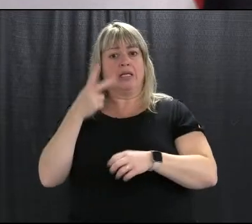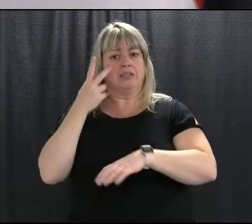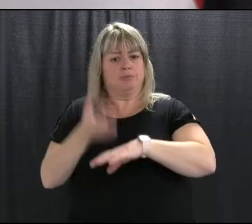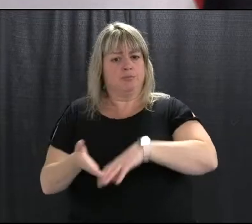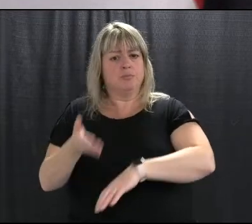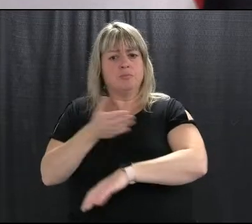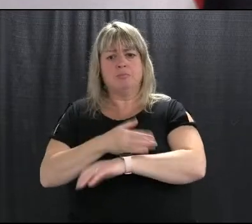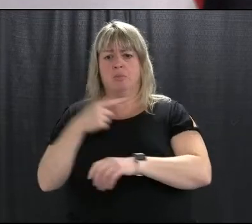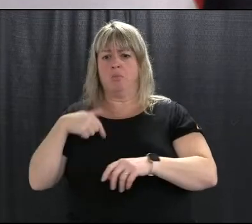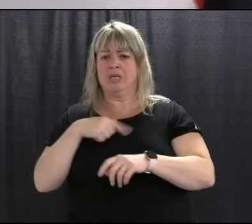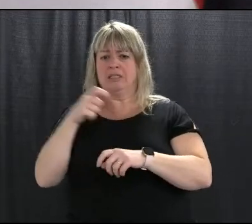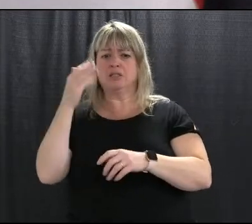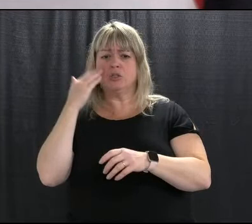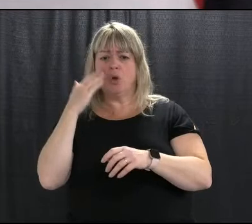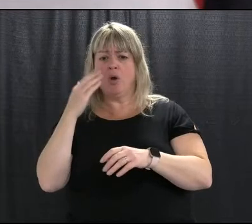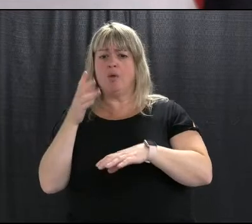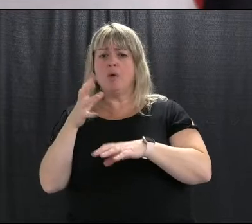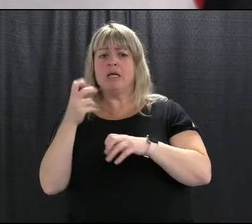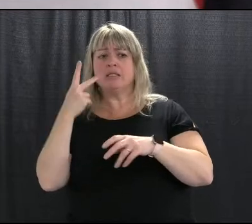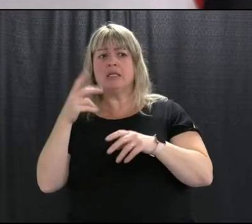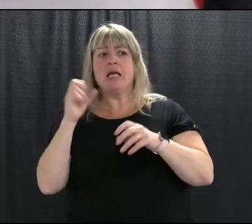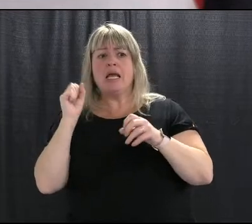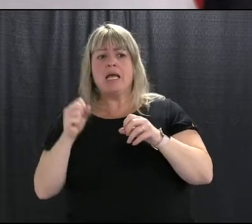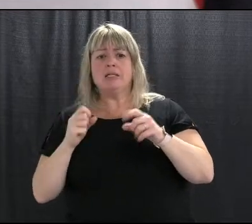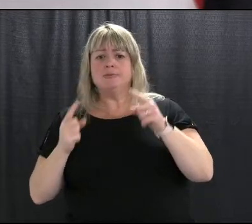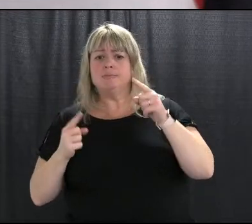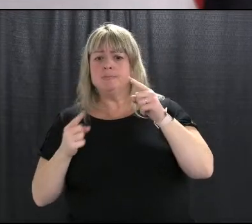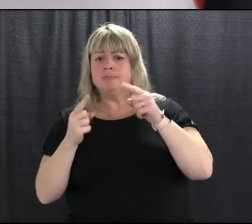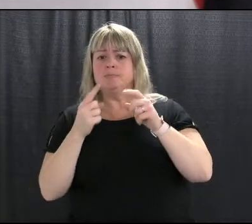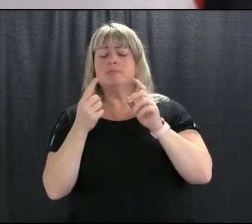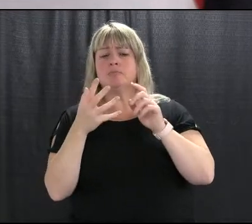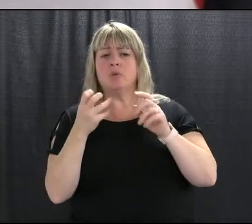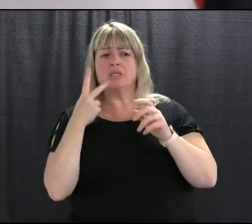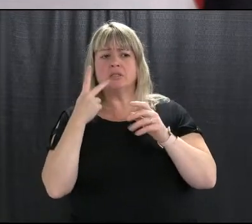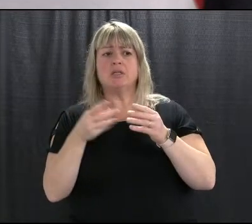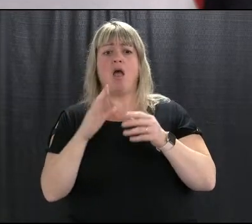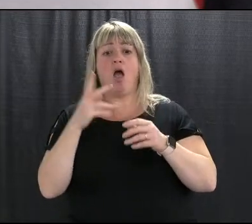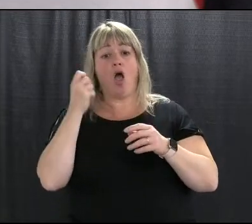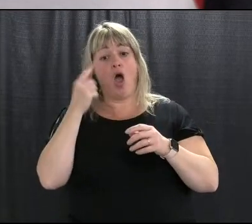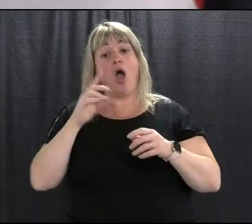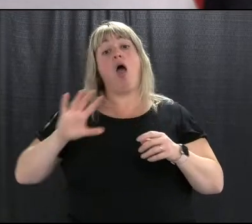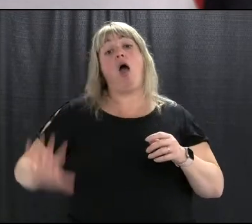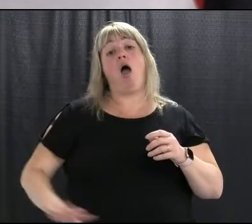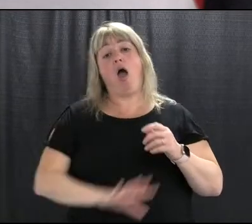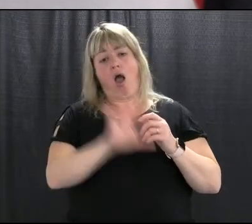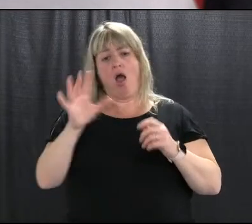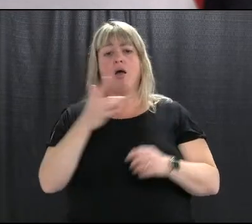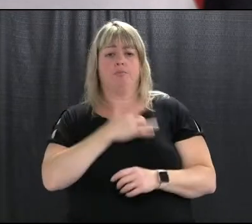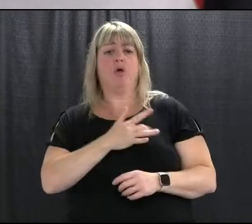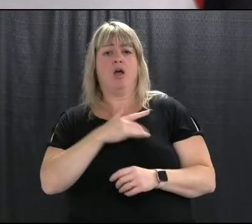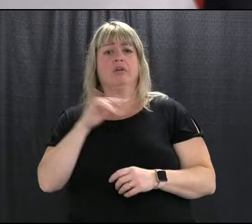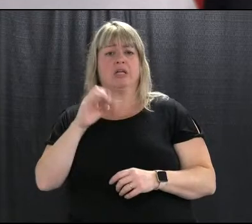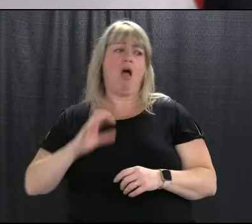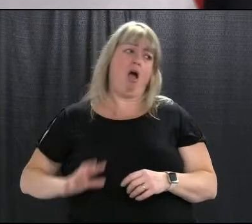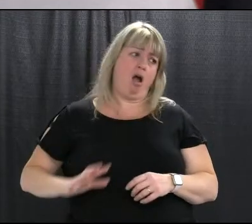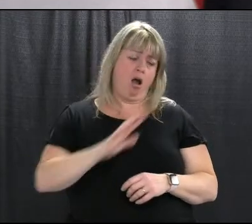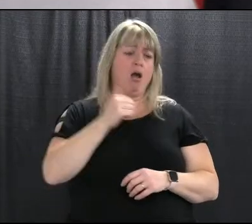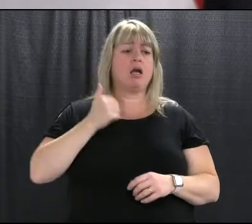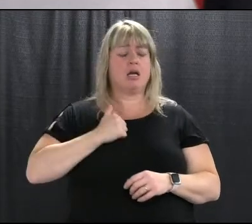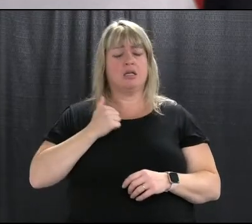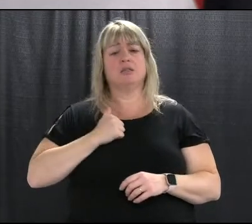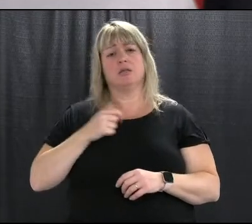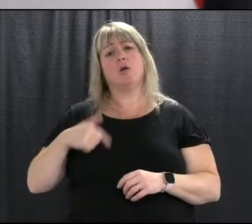to determine the rate of achievement of those particular benchmarks. They're available across the provinces, all the provinces. They're available to